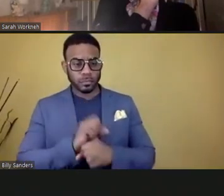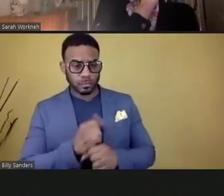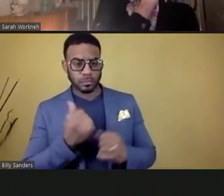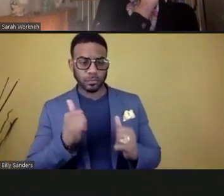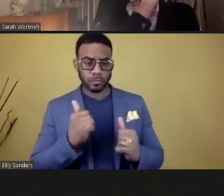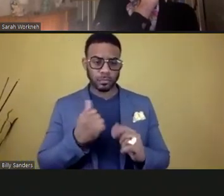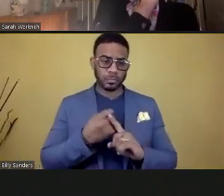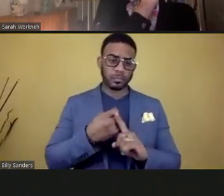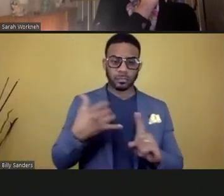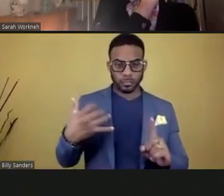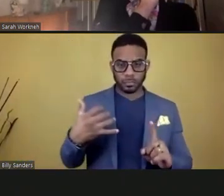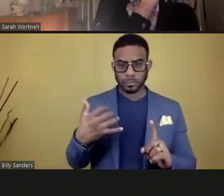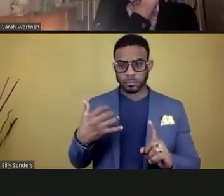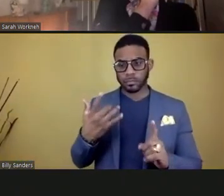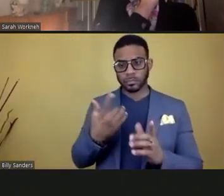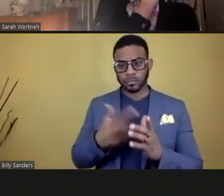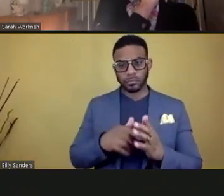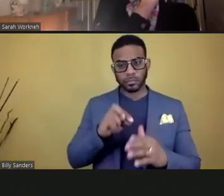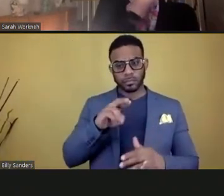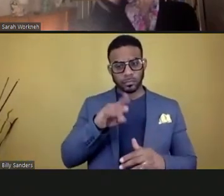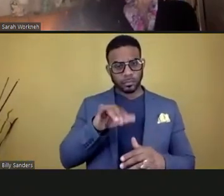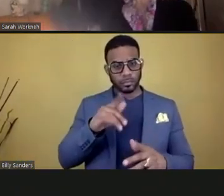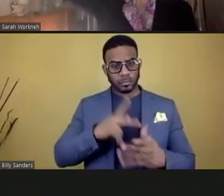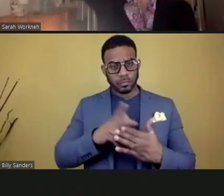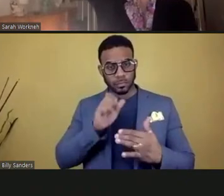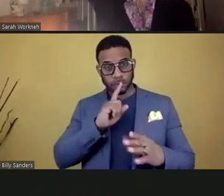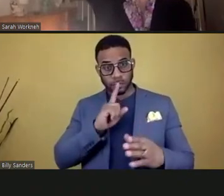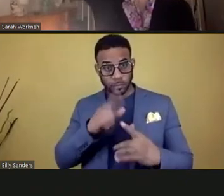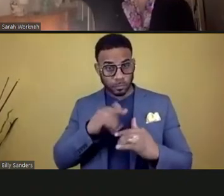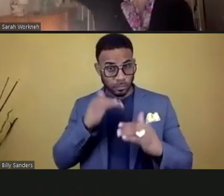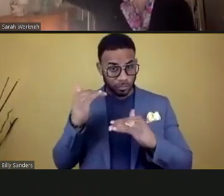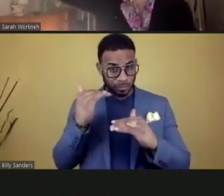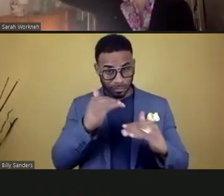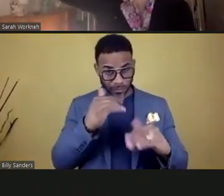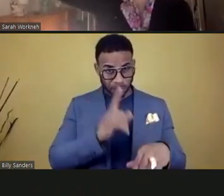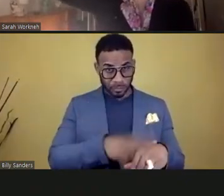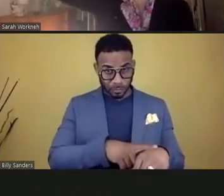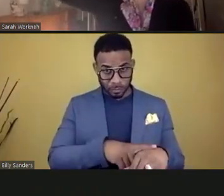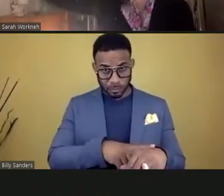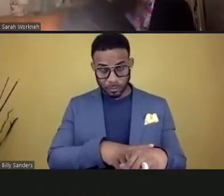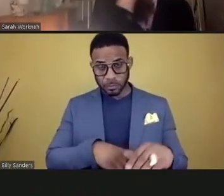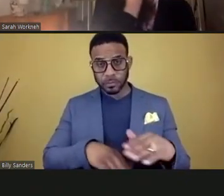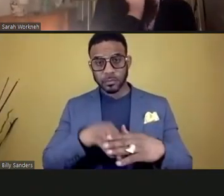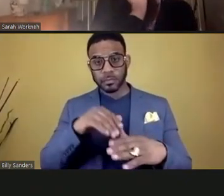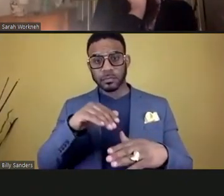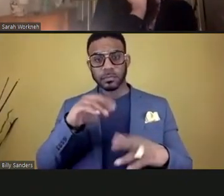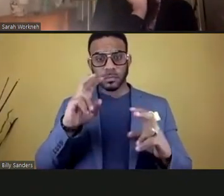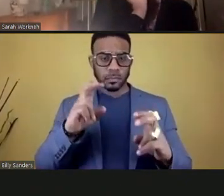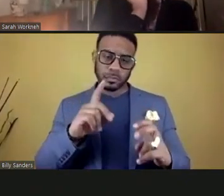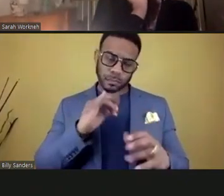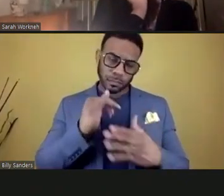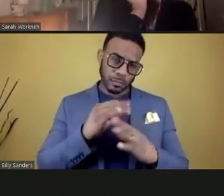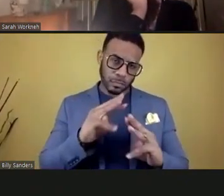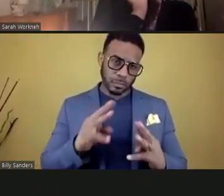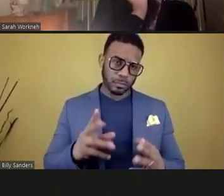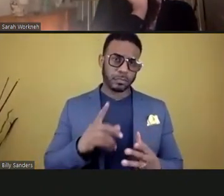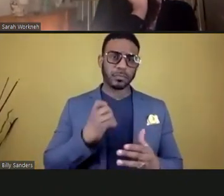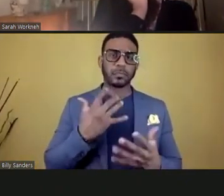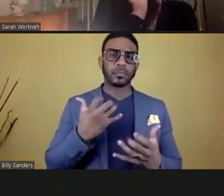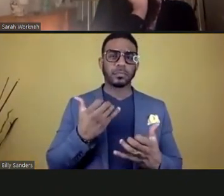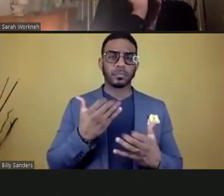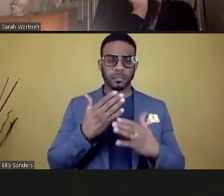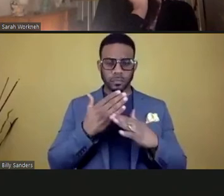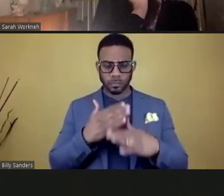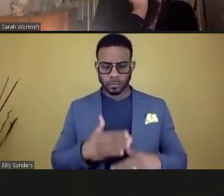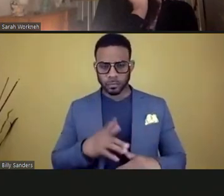to expand what the residency program can be, where there were limited time constraints on the ASU Art Museum ones. I wanted to break that